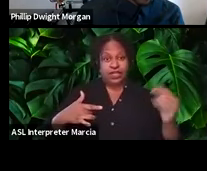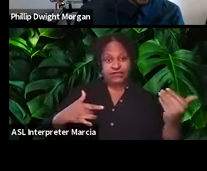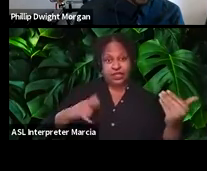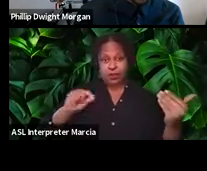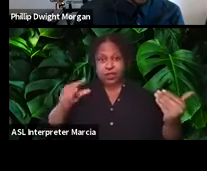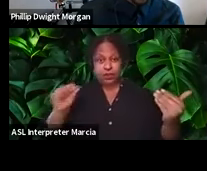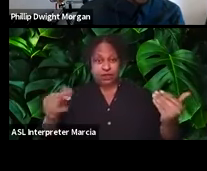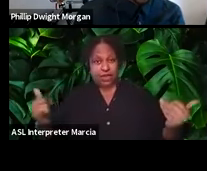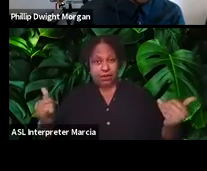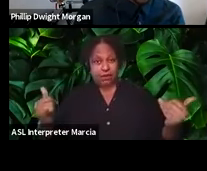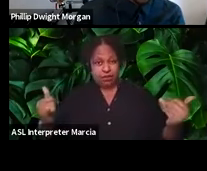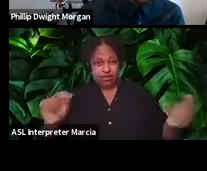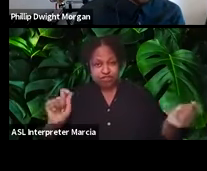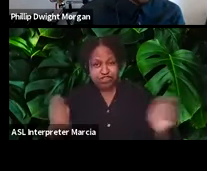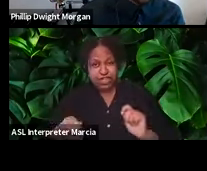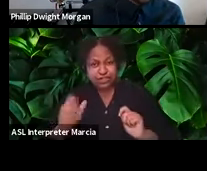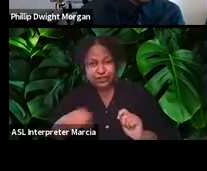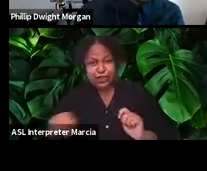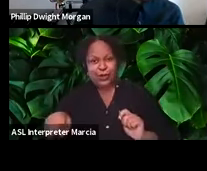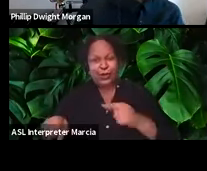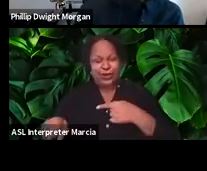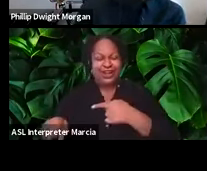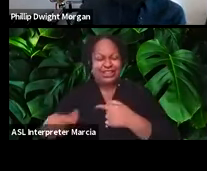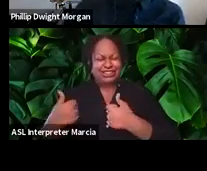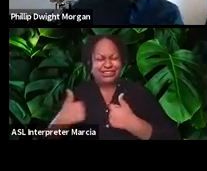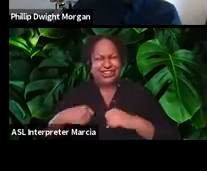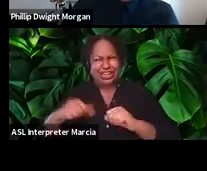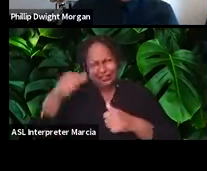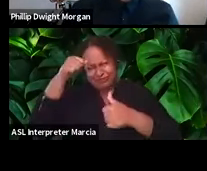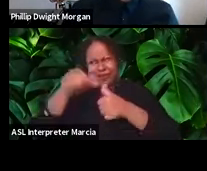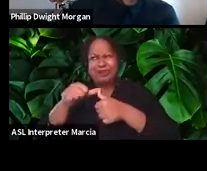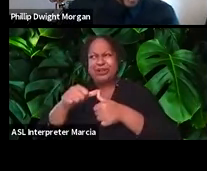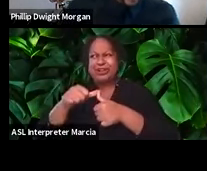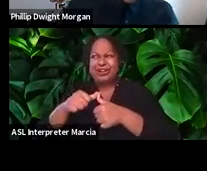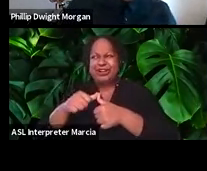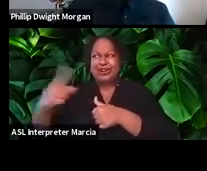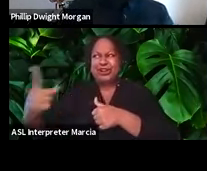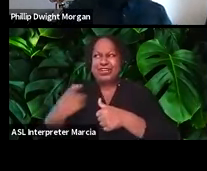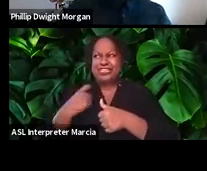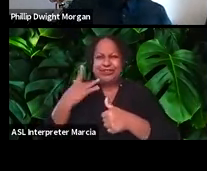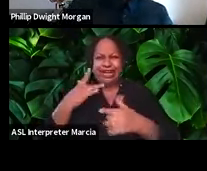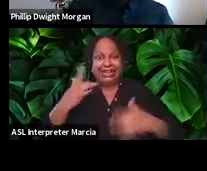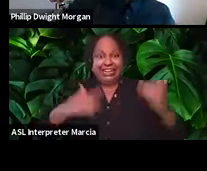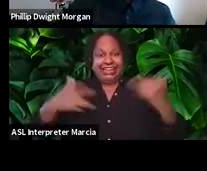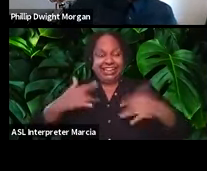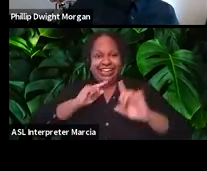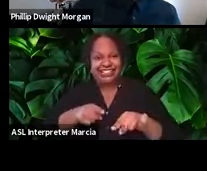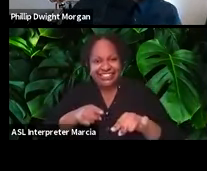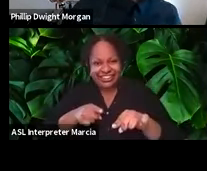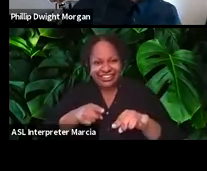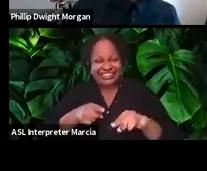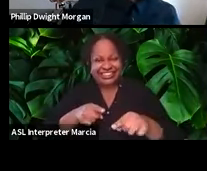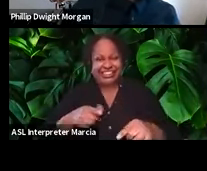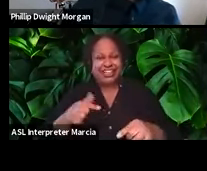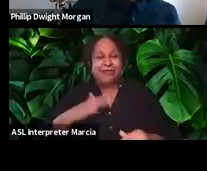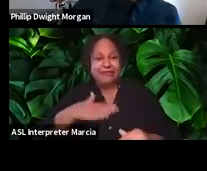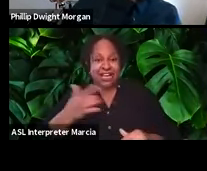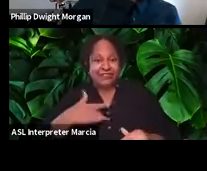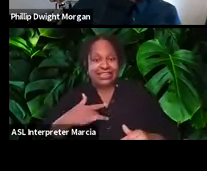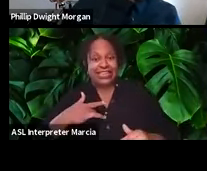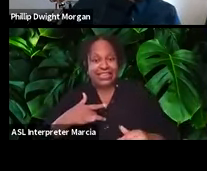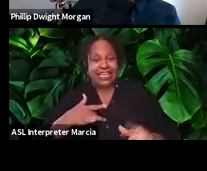and now? I was trying to remember the question that you asked because I got hype on myself trying to like answer it. Do I think that things have changed